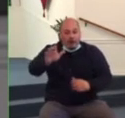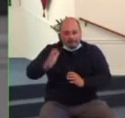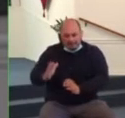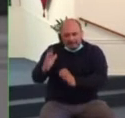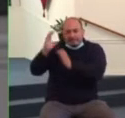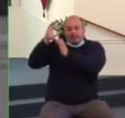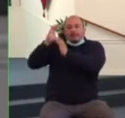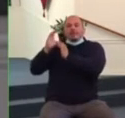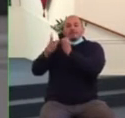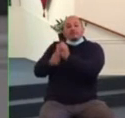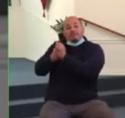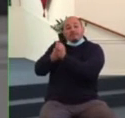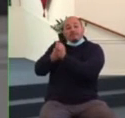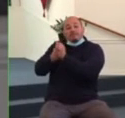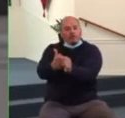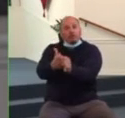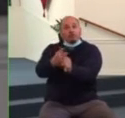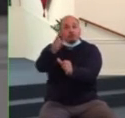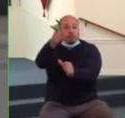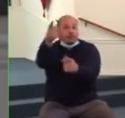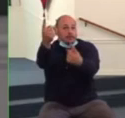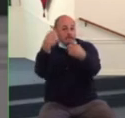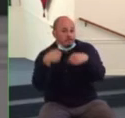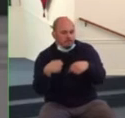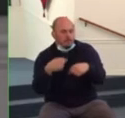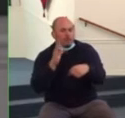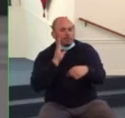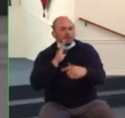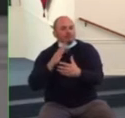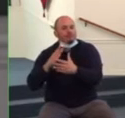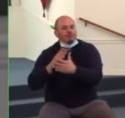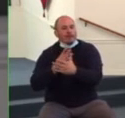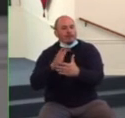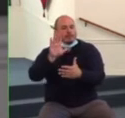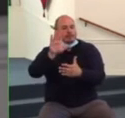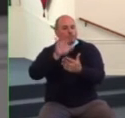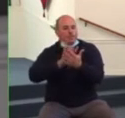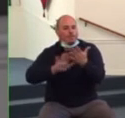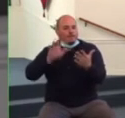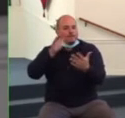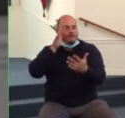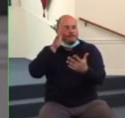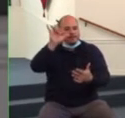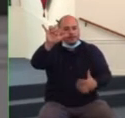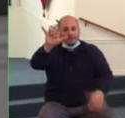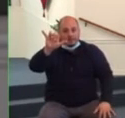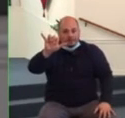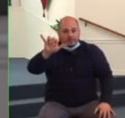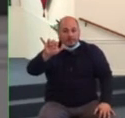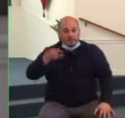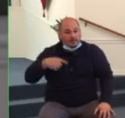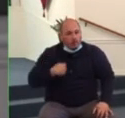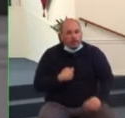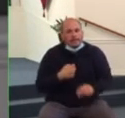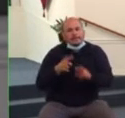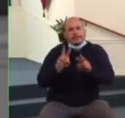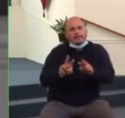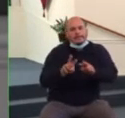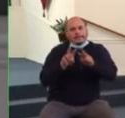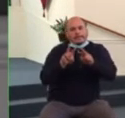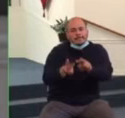As we wait for that day, God is transforming us daily to be more and more like